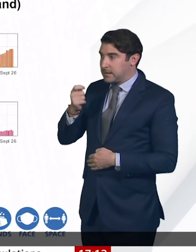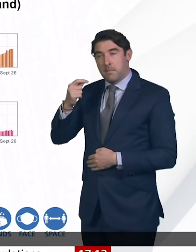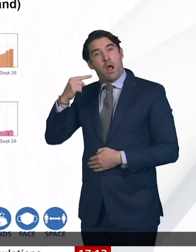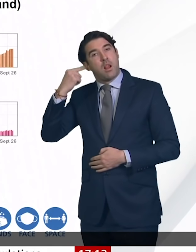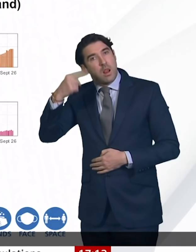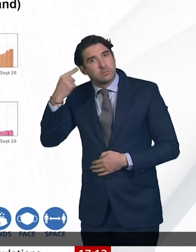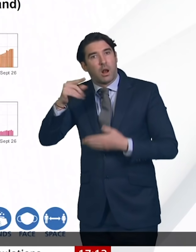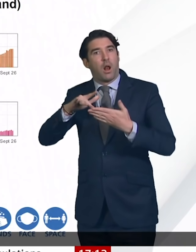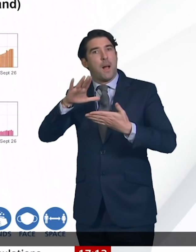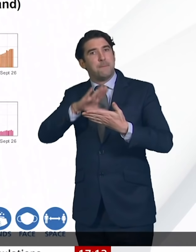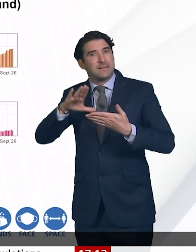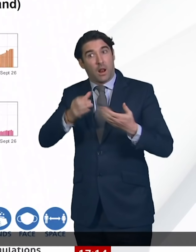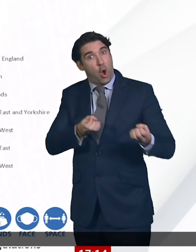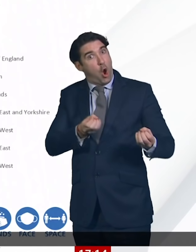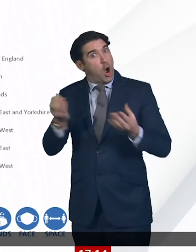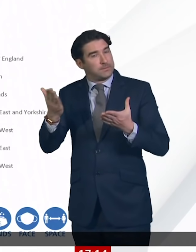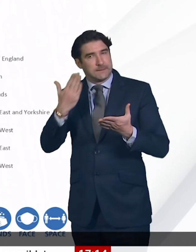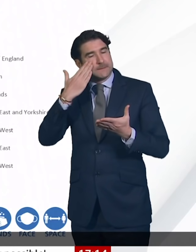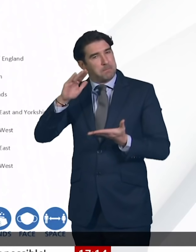areas. Next slide, please.